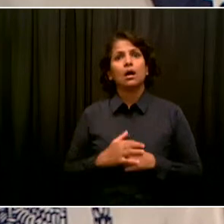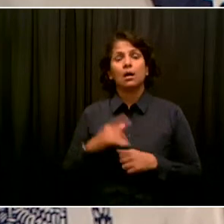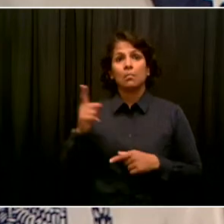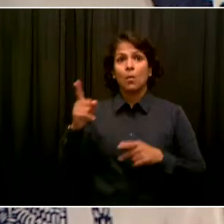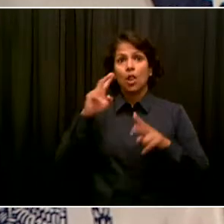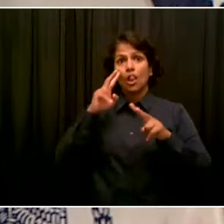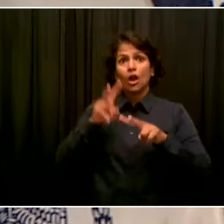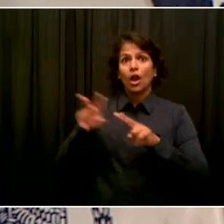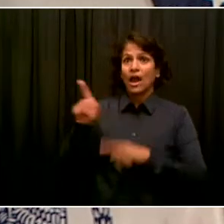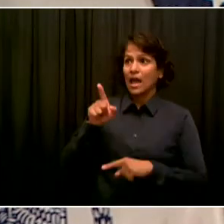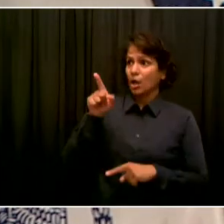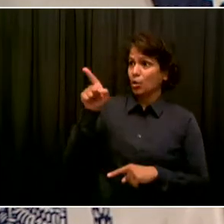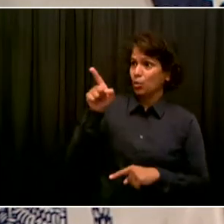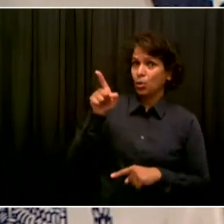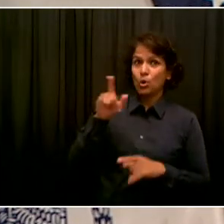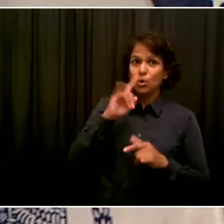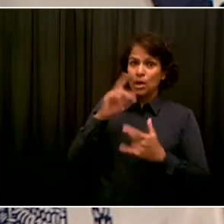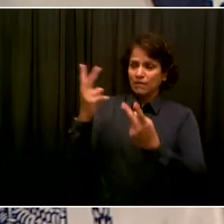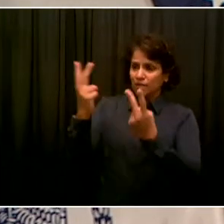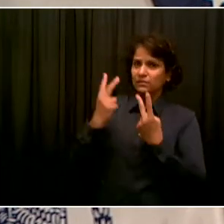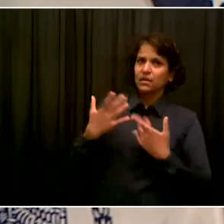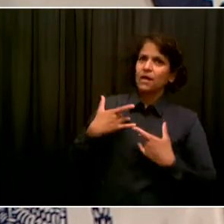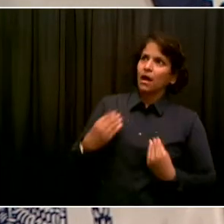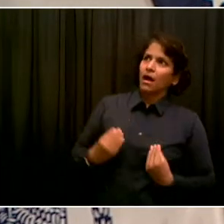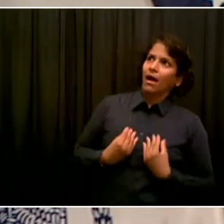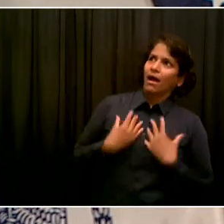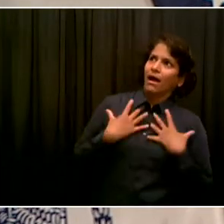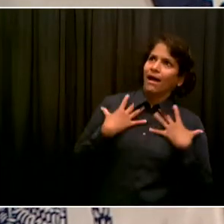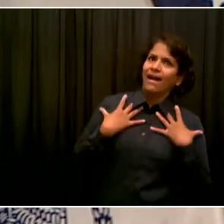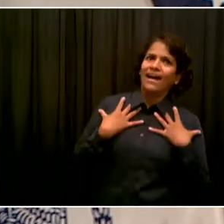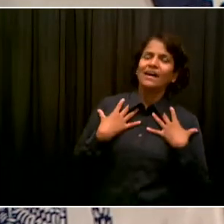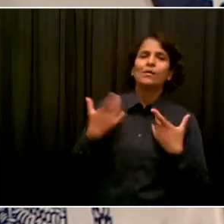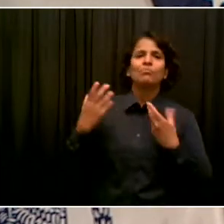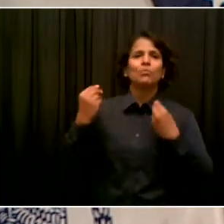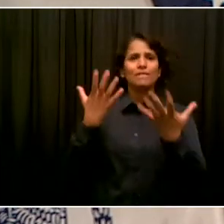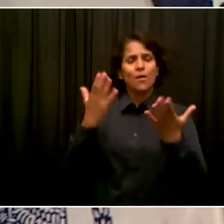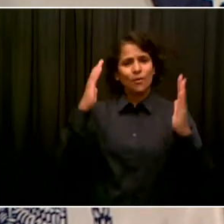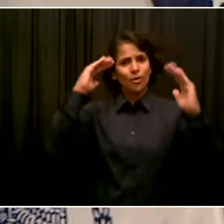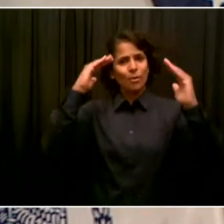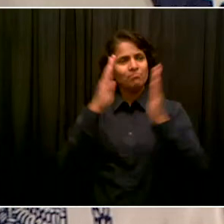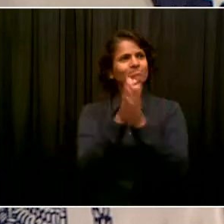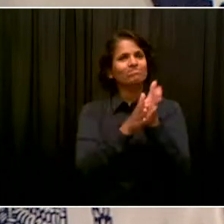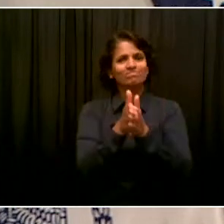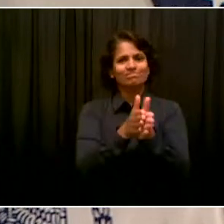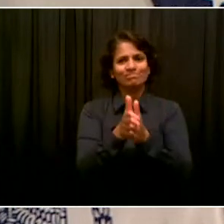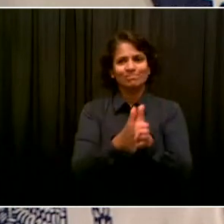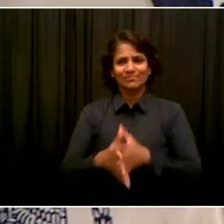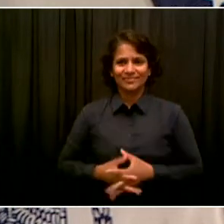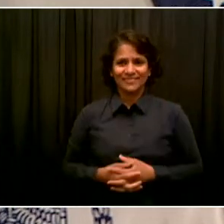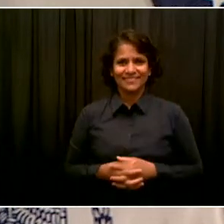for your personal commitment, particularly to the young people in New York City. Thank you.